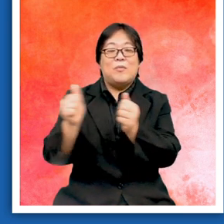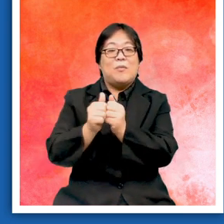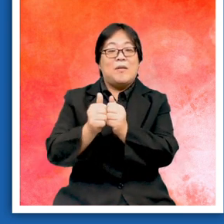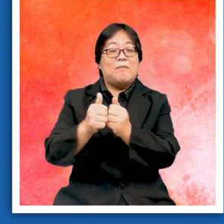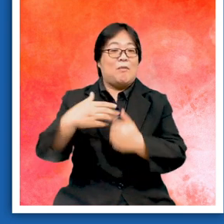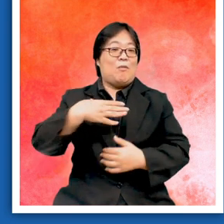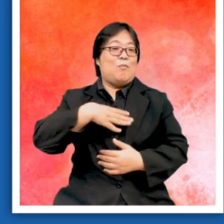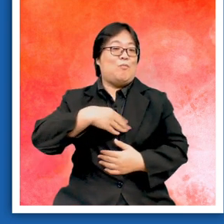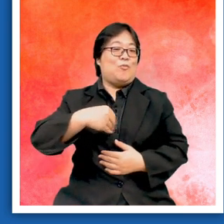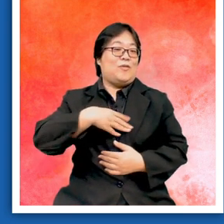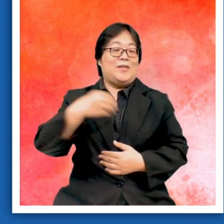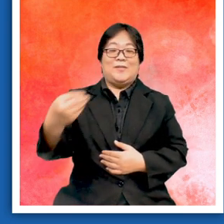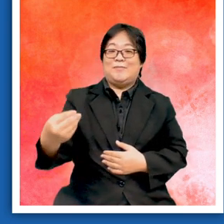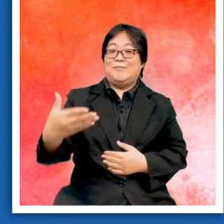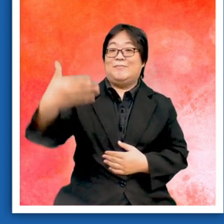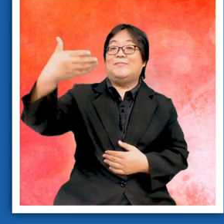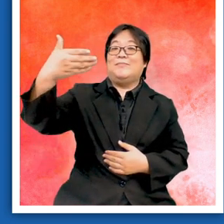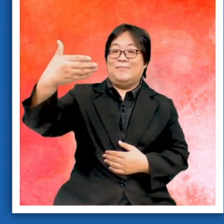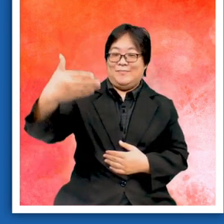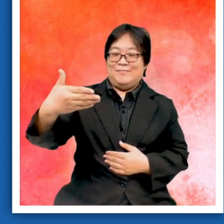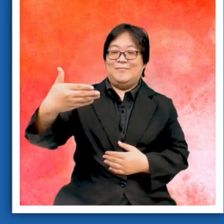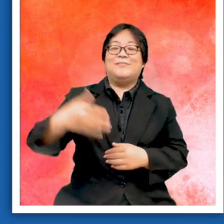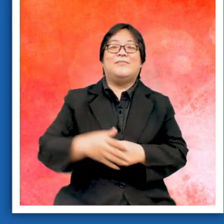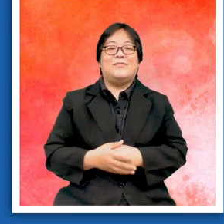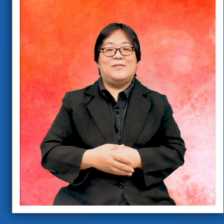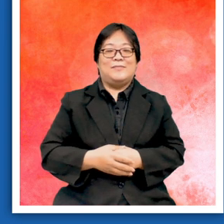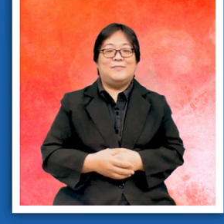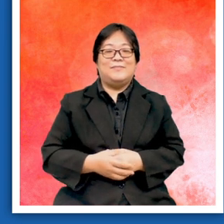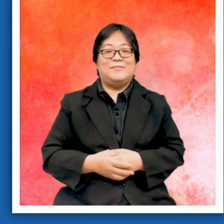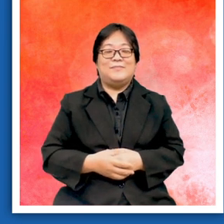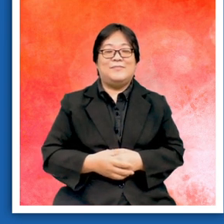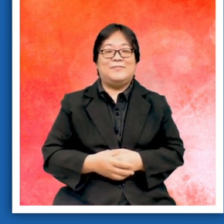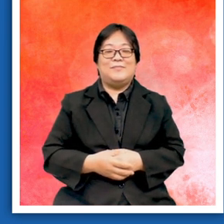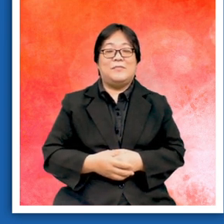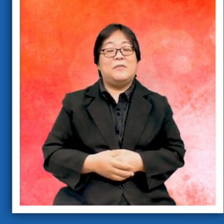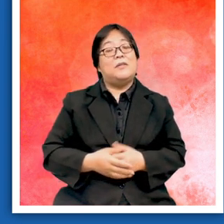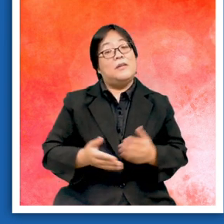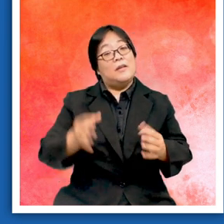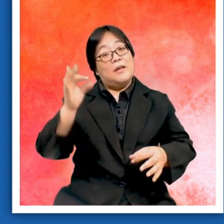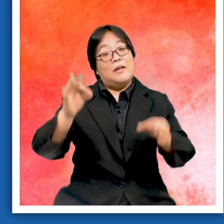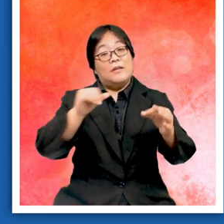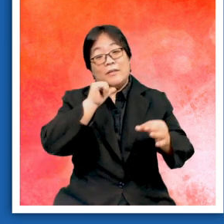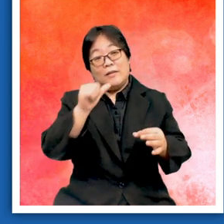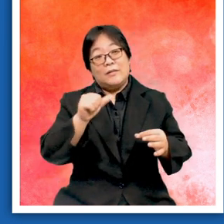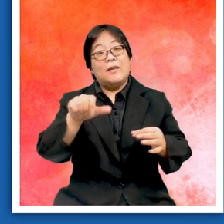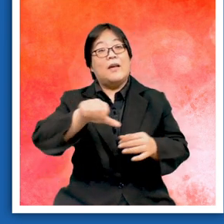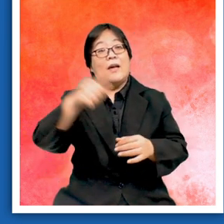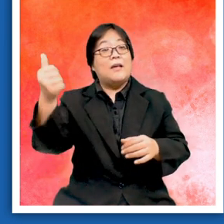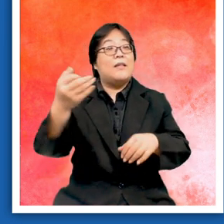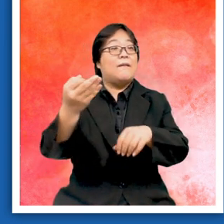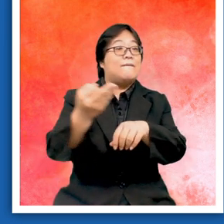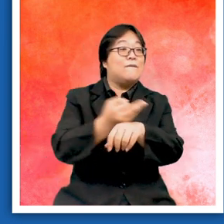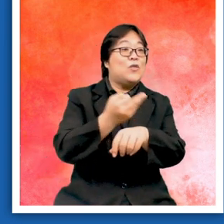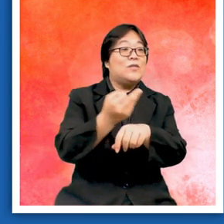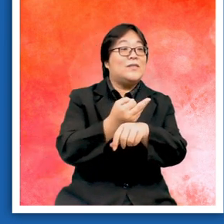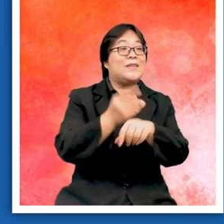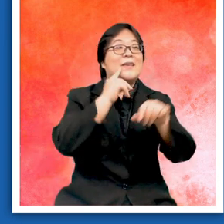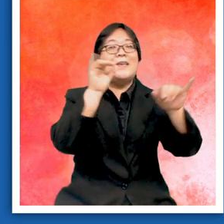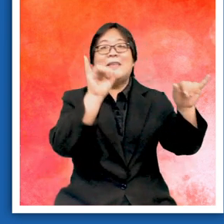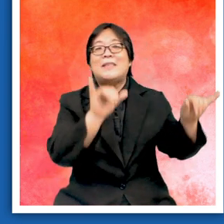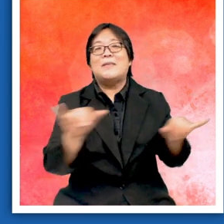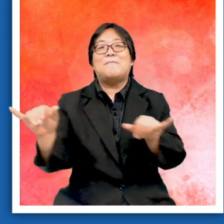mode, where you will see a white background. Other than that, all the functionalities will be the